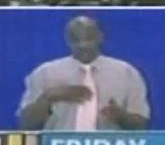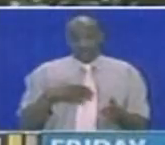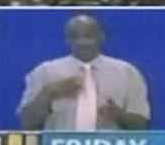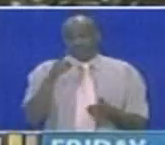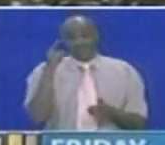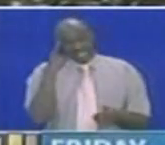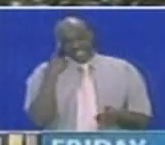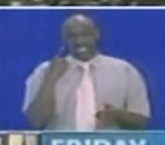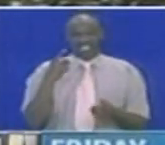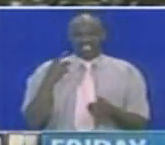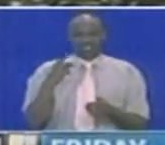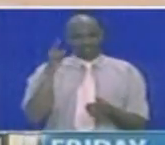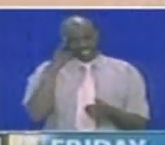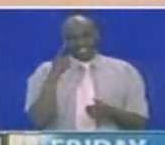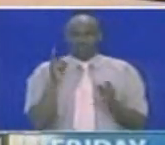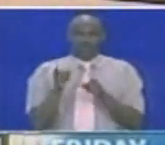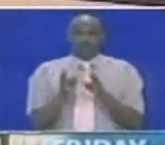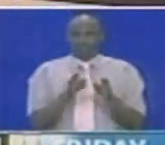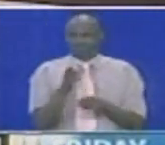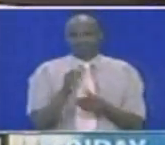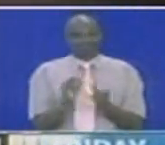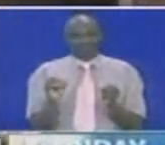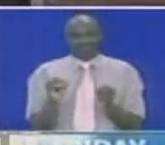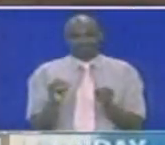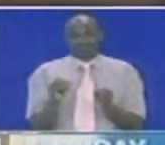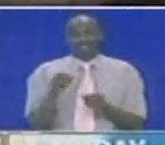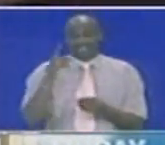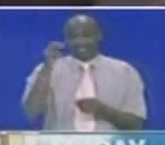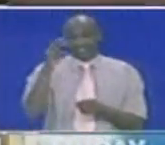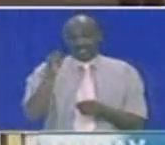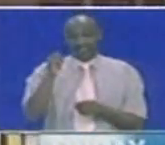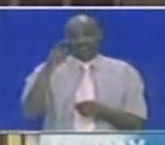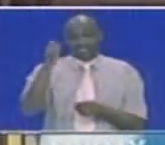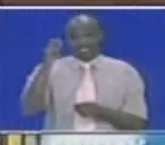like a cash crop. Carol Derry for KTN in Tetu, Nyeri.